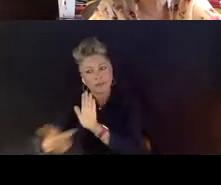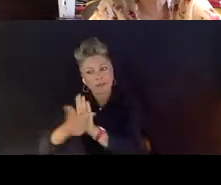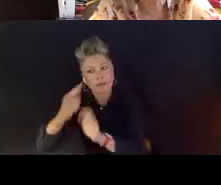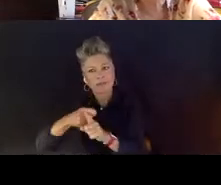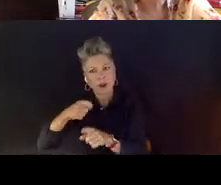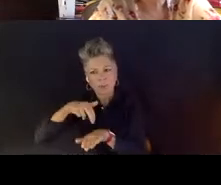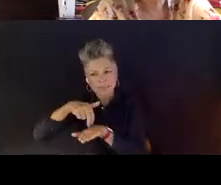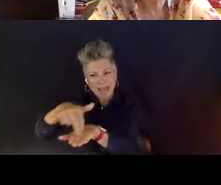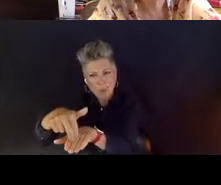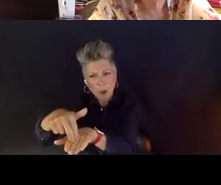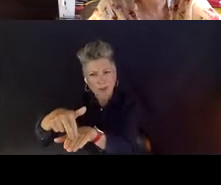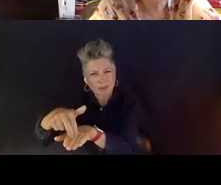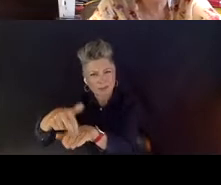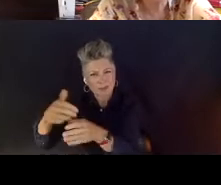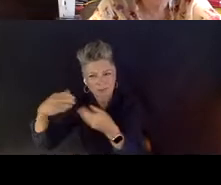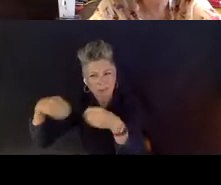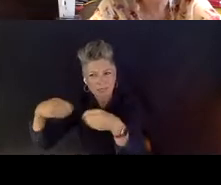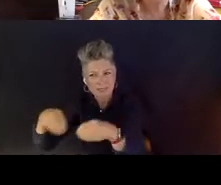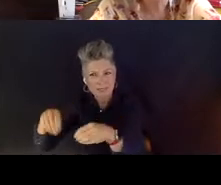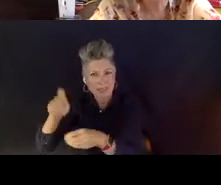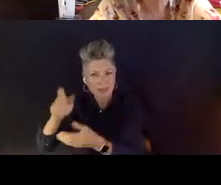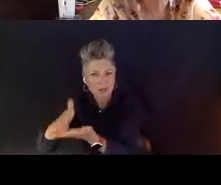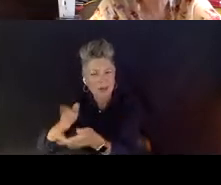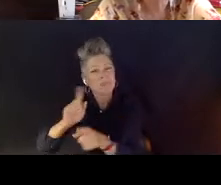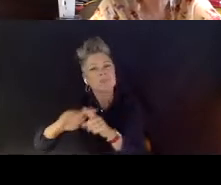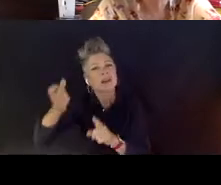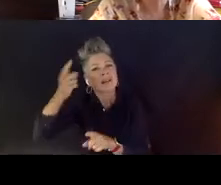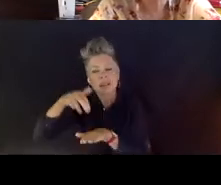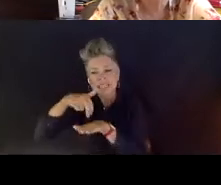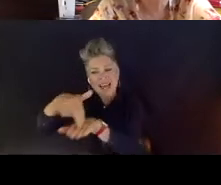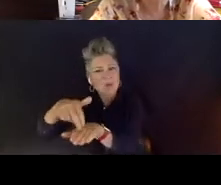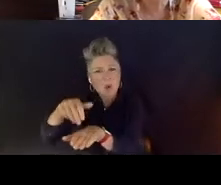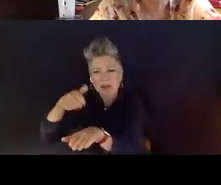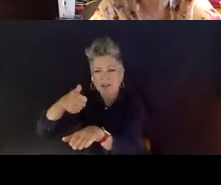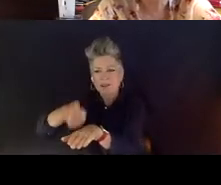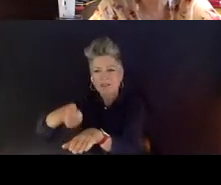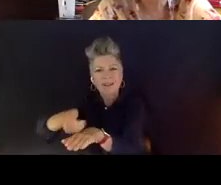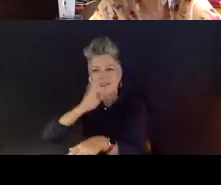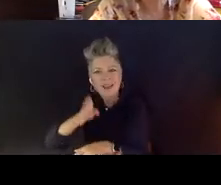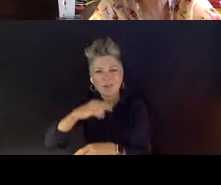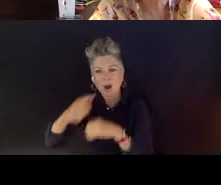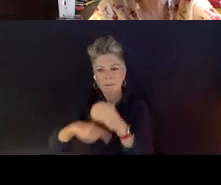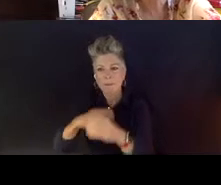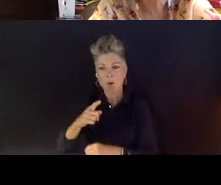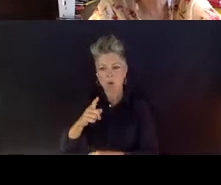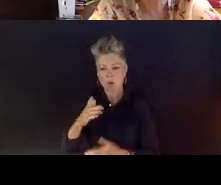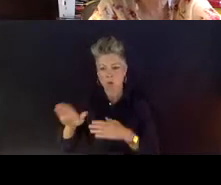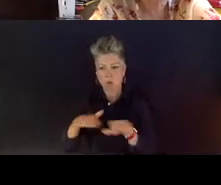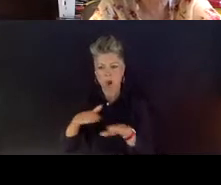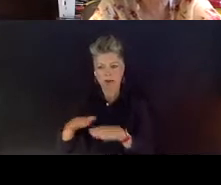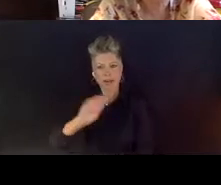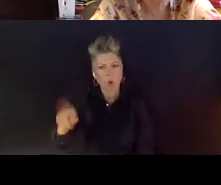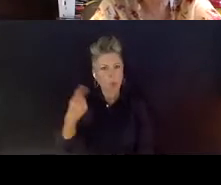pedestrians. But the sidewalks had never been about walking alone. And so in the process